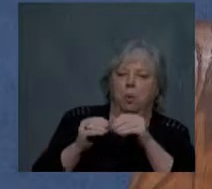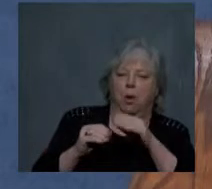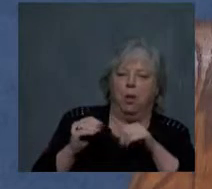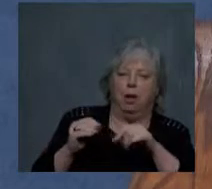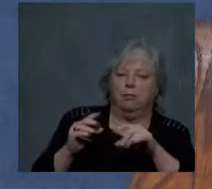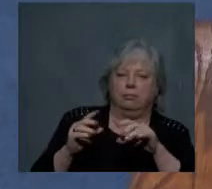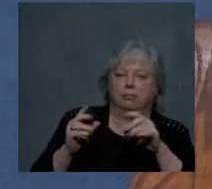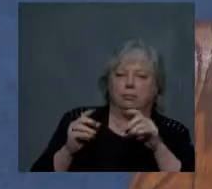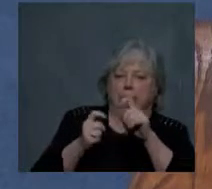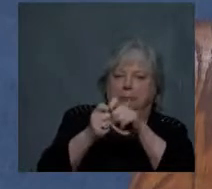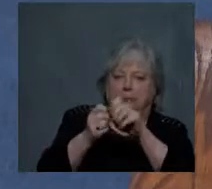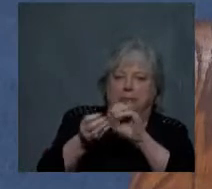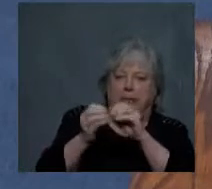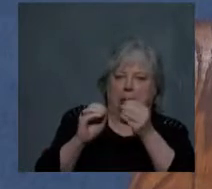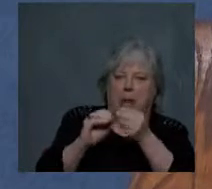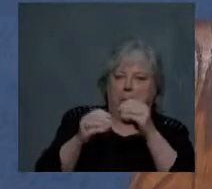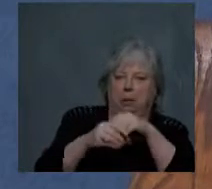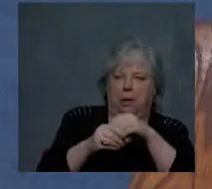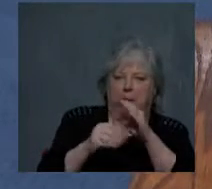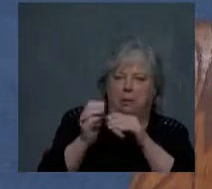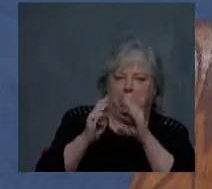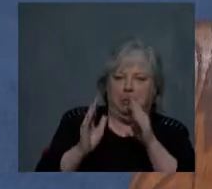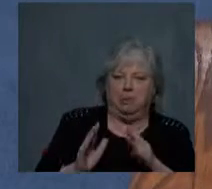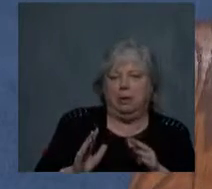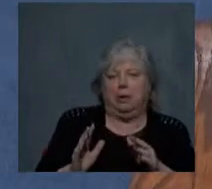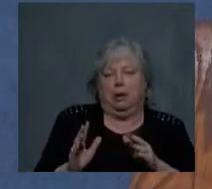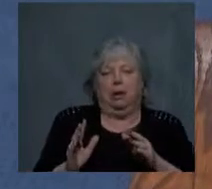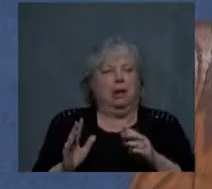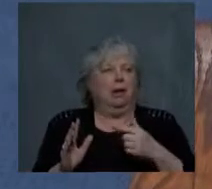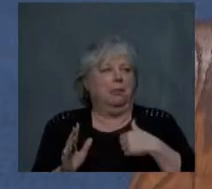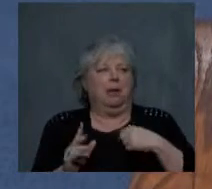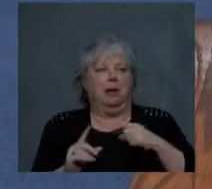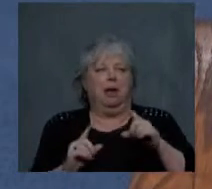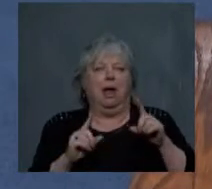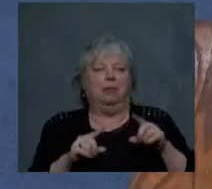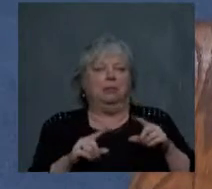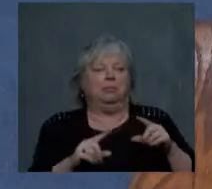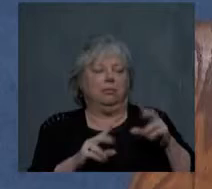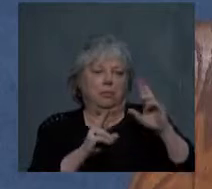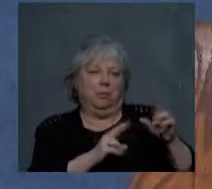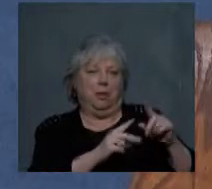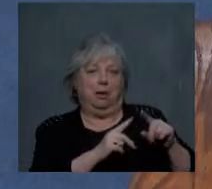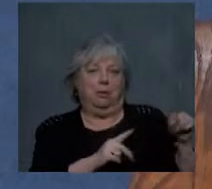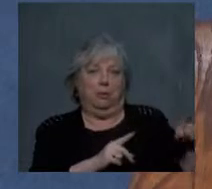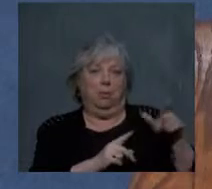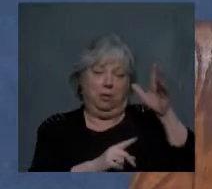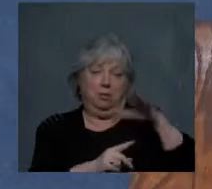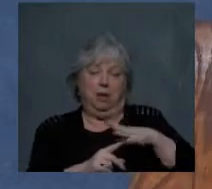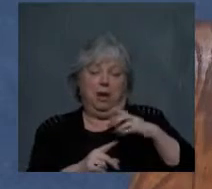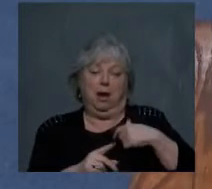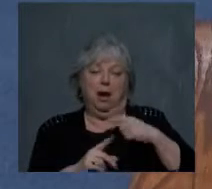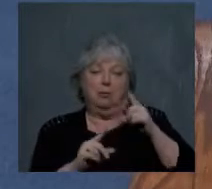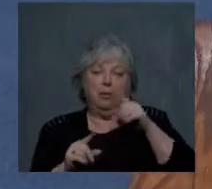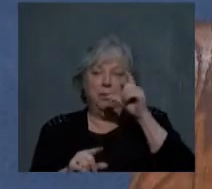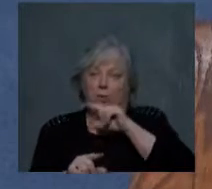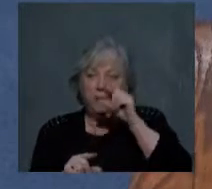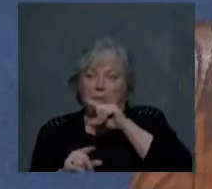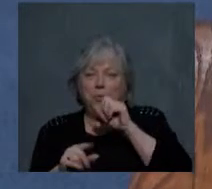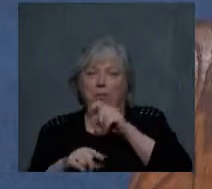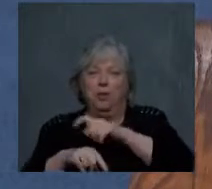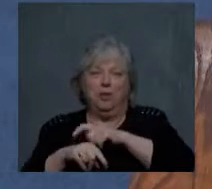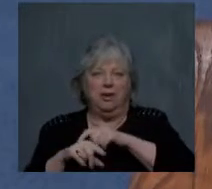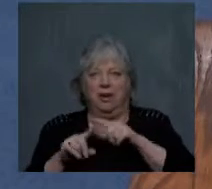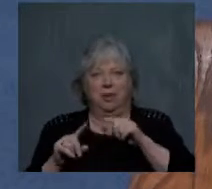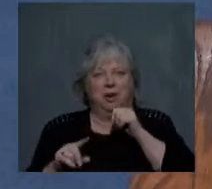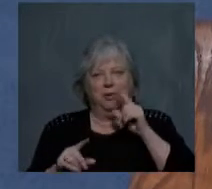with respect to Mr. Walker, I go to Google all the time too, but I certainly don't take everything I find on the internet as